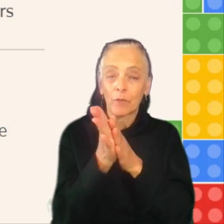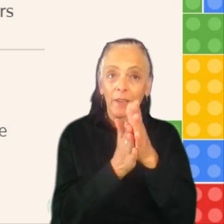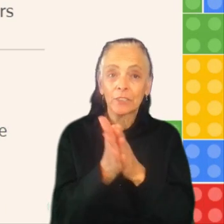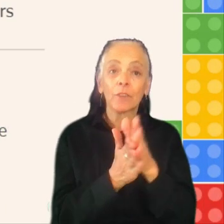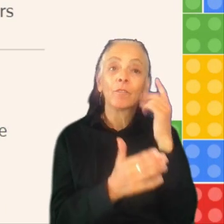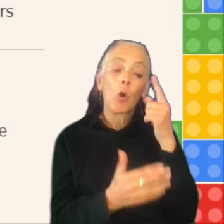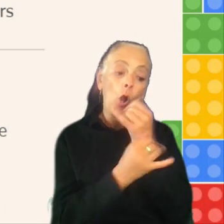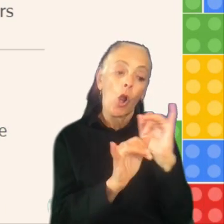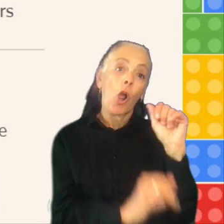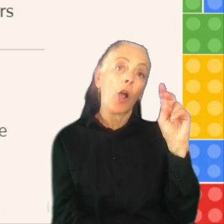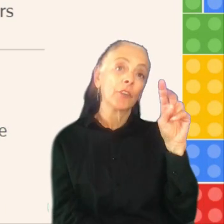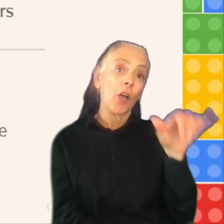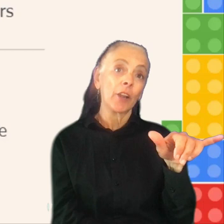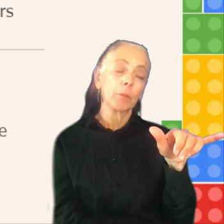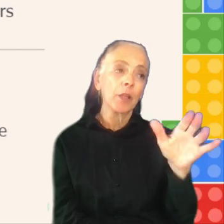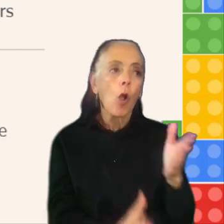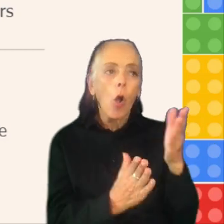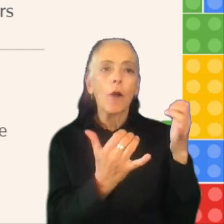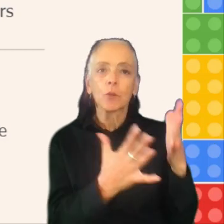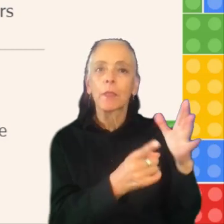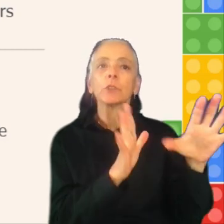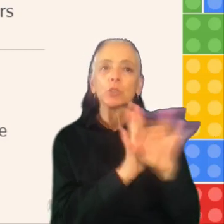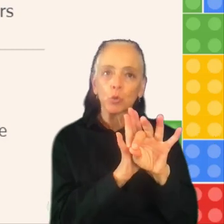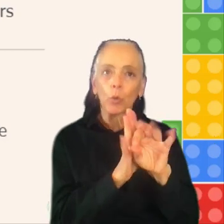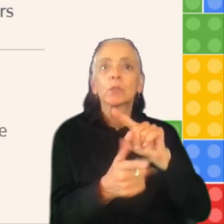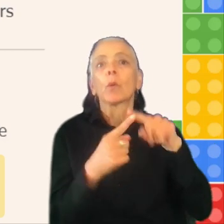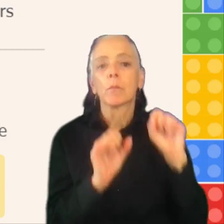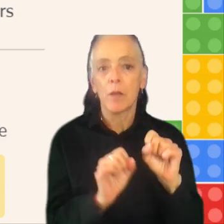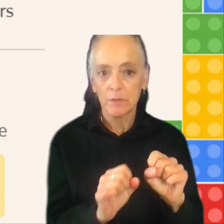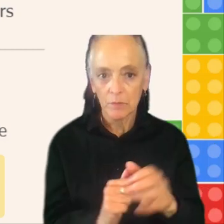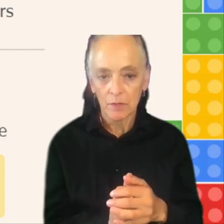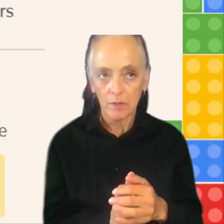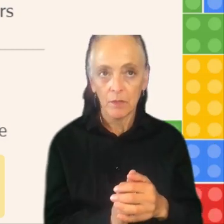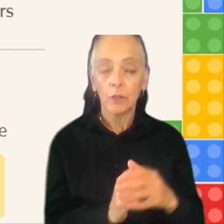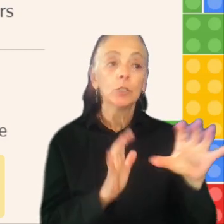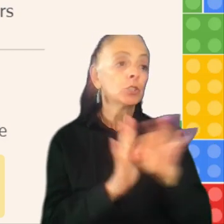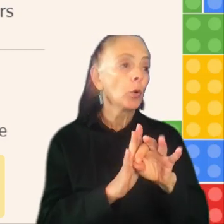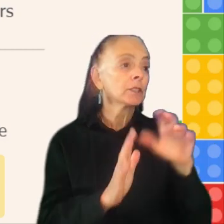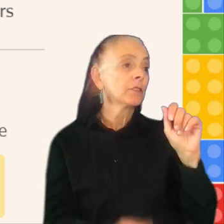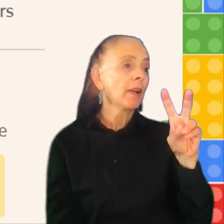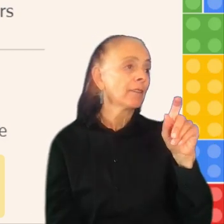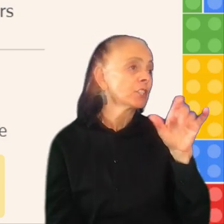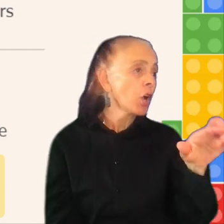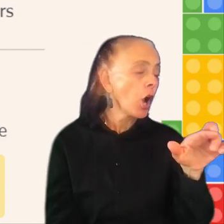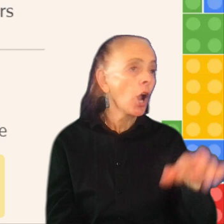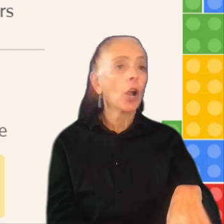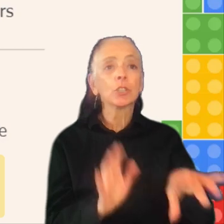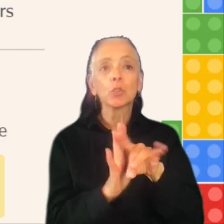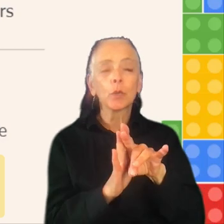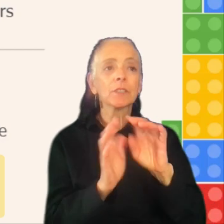motivation. For autonomy, it comes down to offering your players choice where possible. So this could be choice over avatar, choice